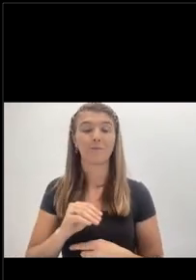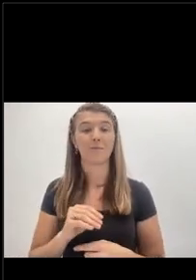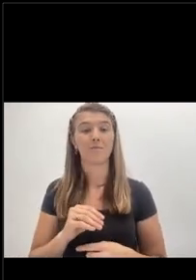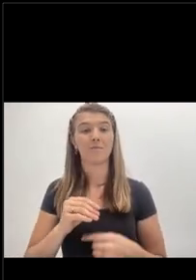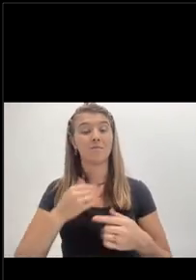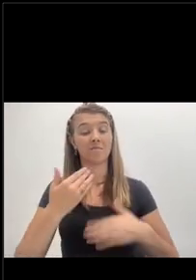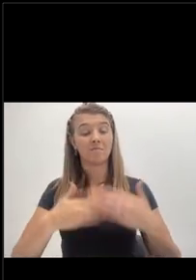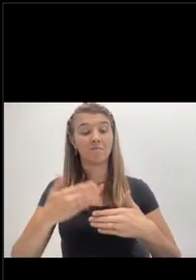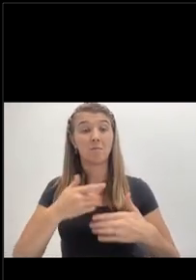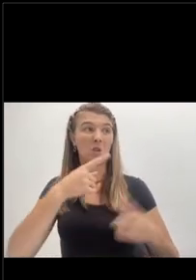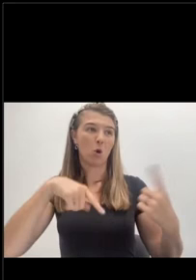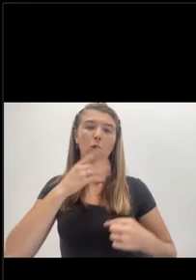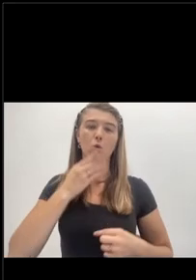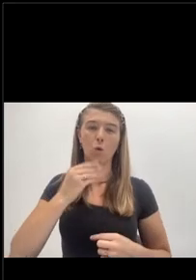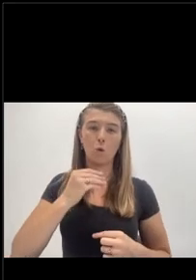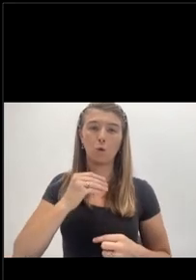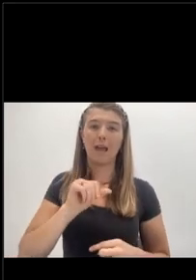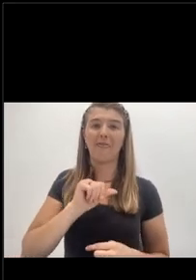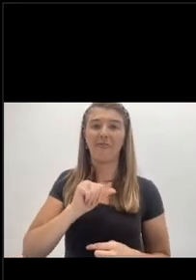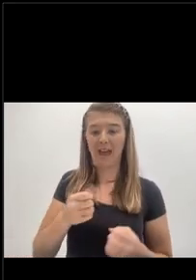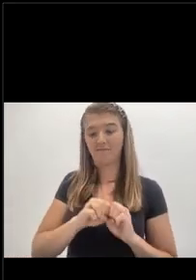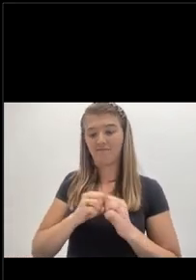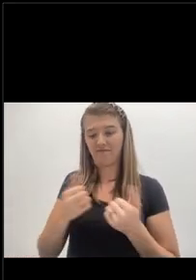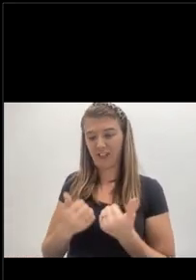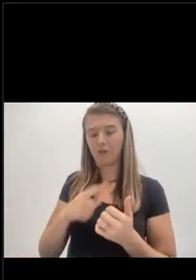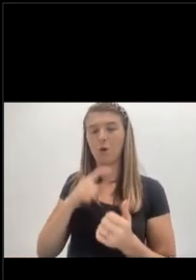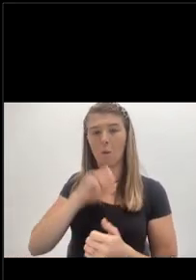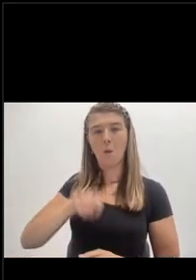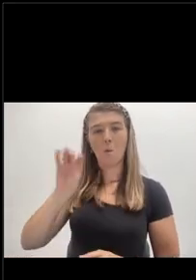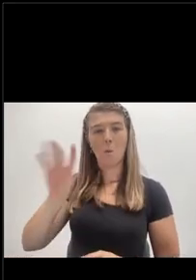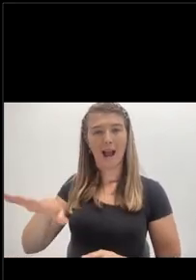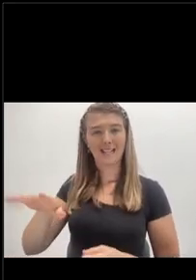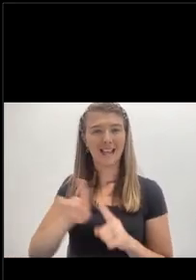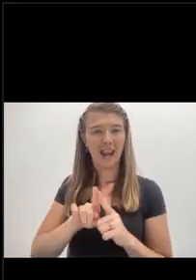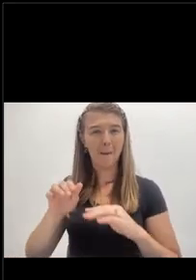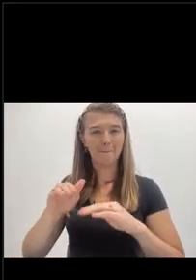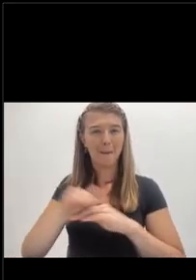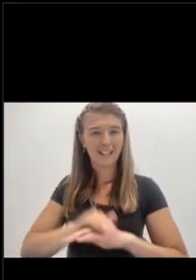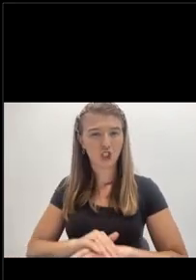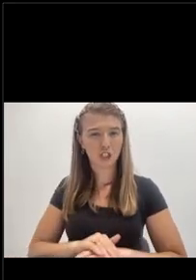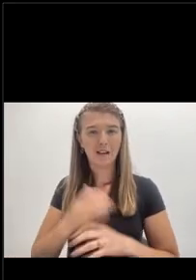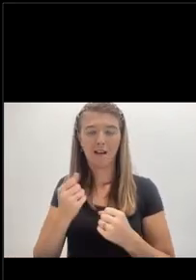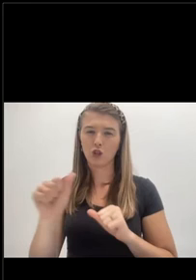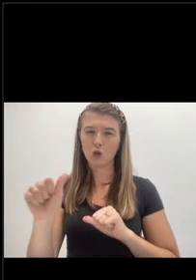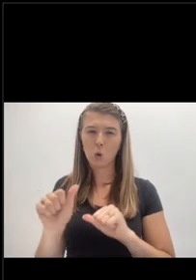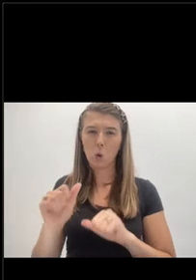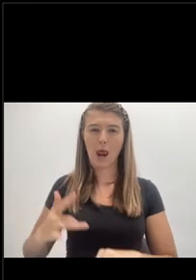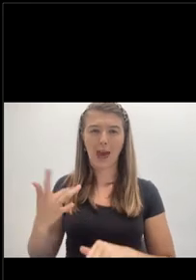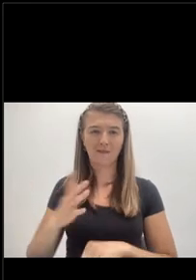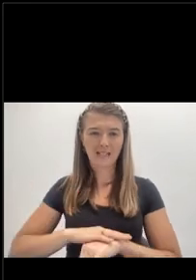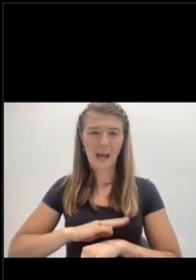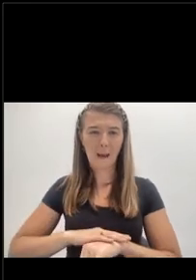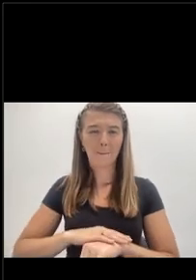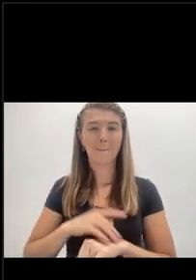will end up at waste, as waste at some point, especially packaging has a very short lifetime. So they will reach the